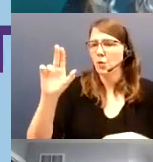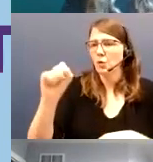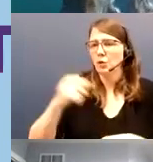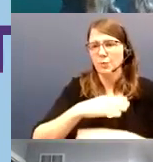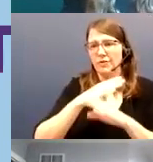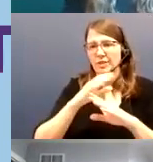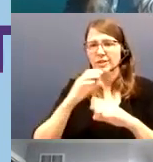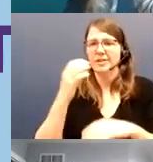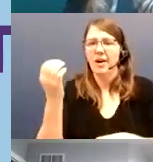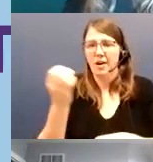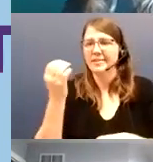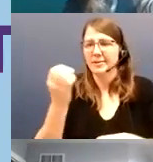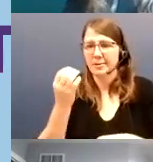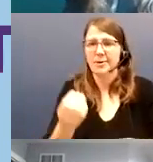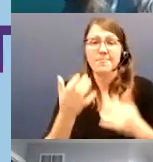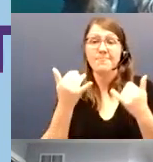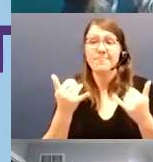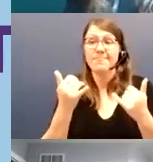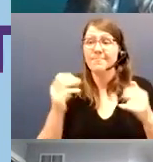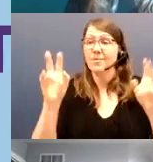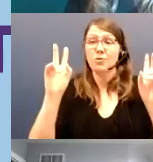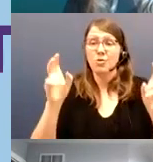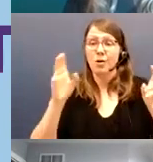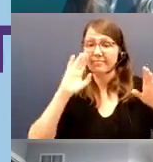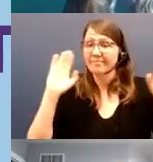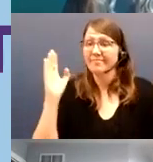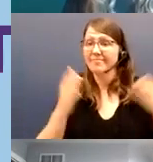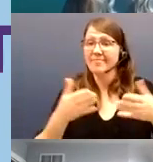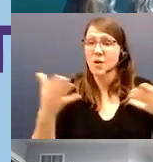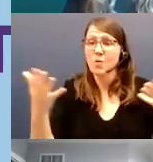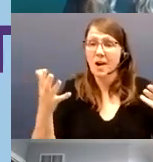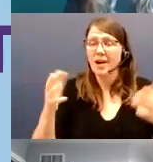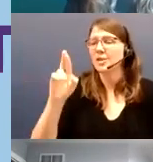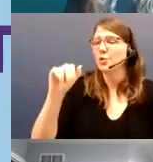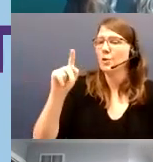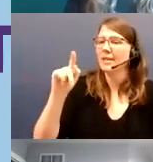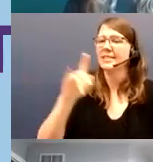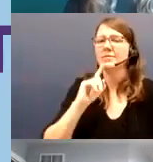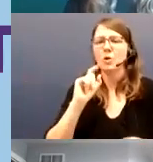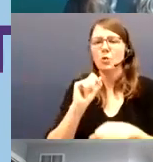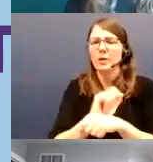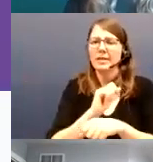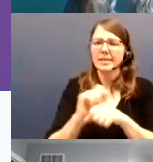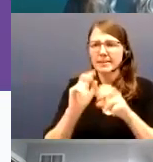Elder Mediation series. So today we're going to be looking at a realistic look at elder mediation.